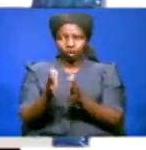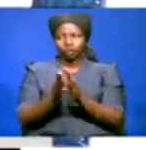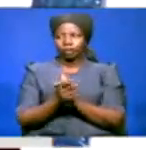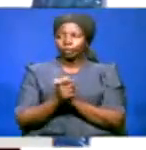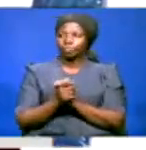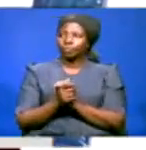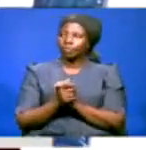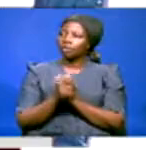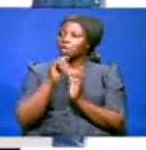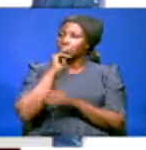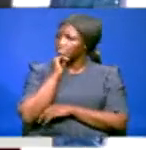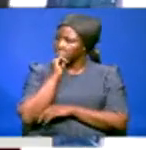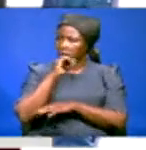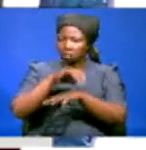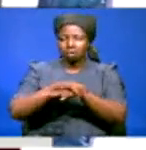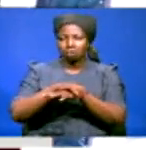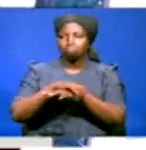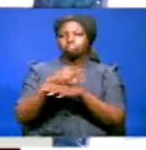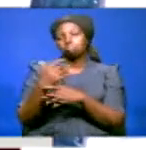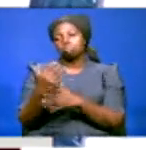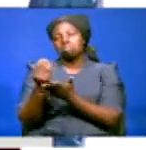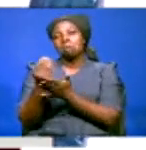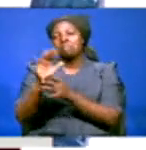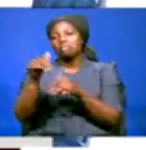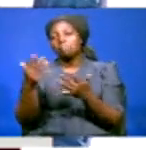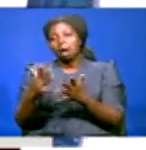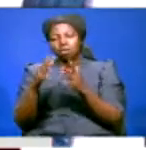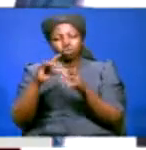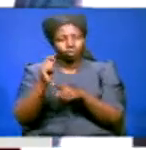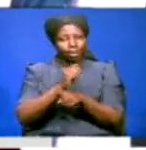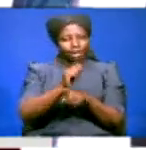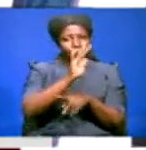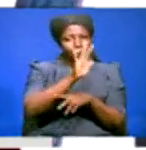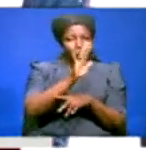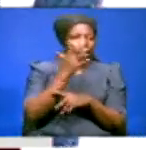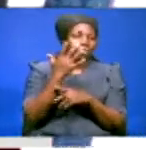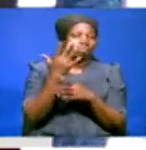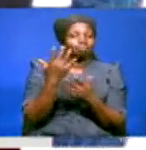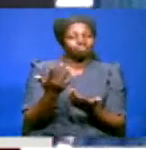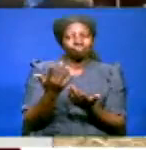karo wapi ya kusoma kosi yako, kija Manyata Vocational and Training College,